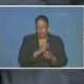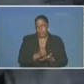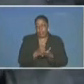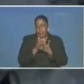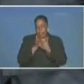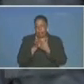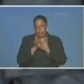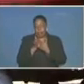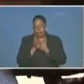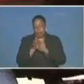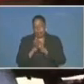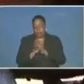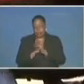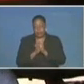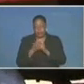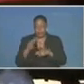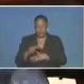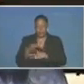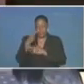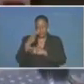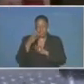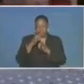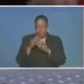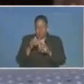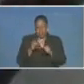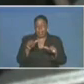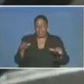patrol saturations in high crime-ridden areas.